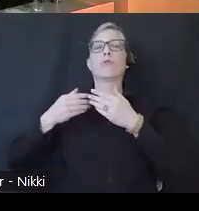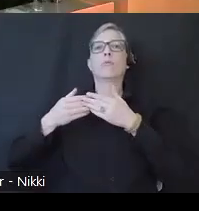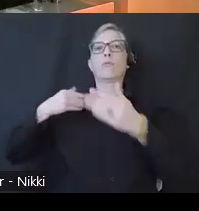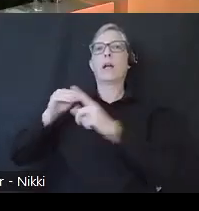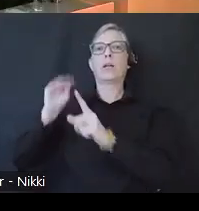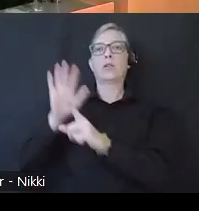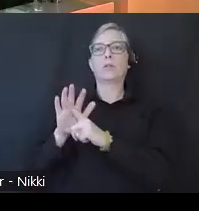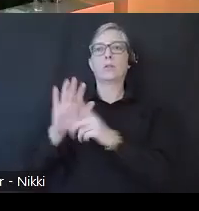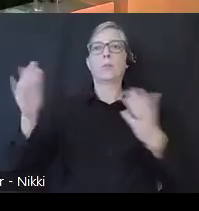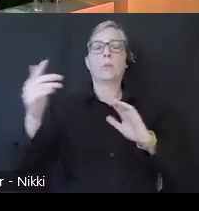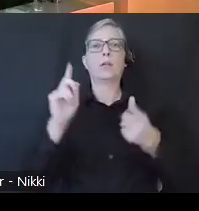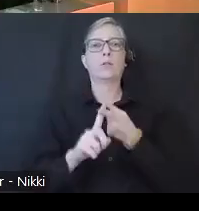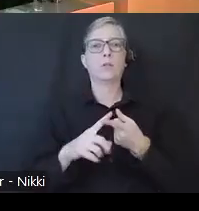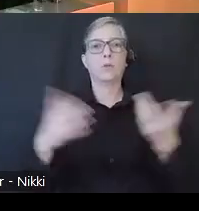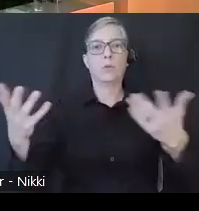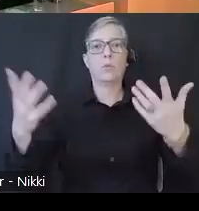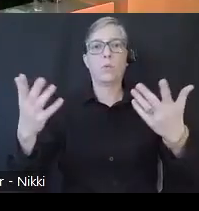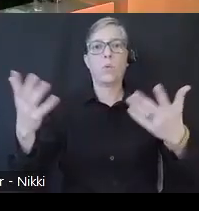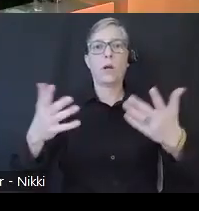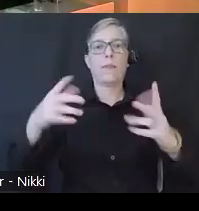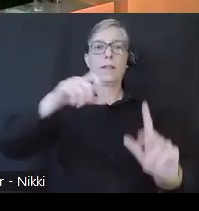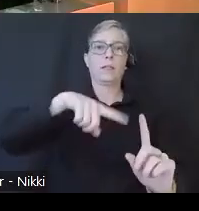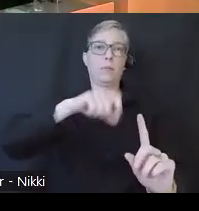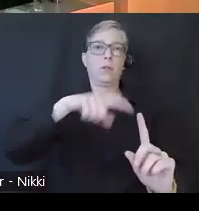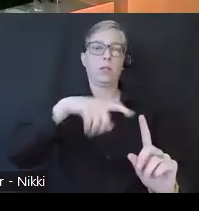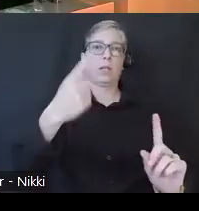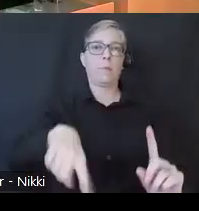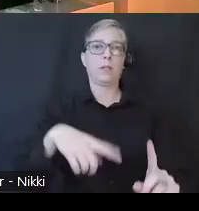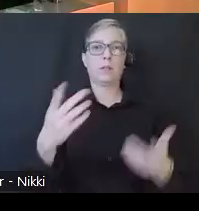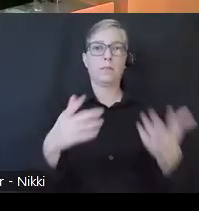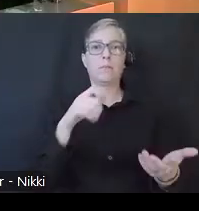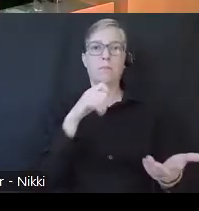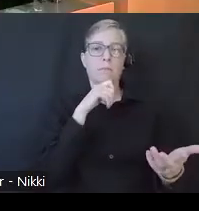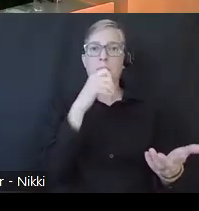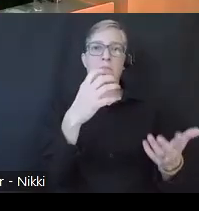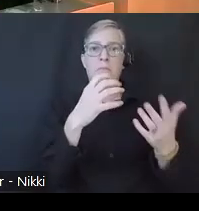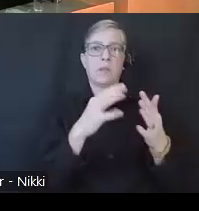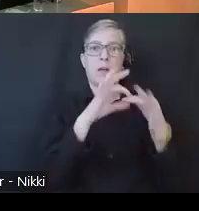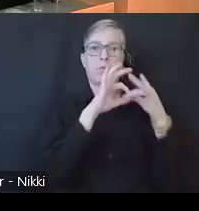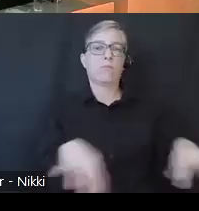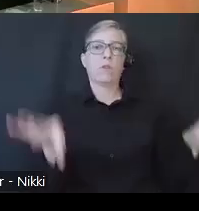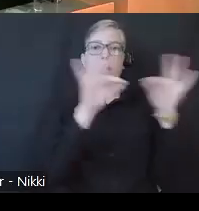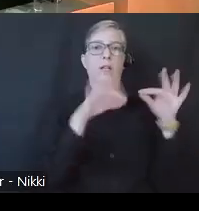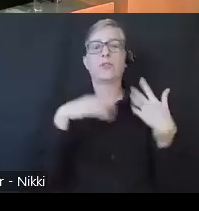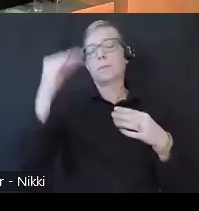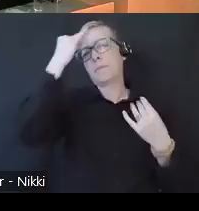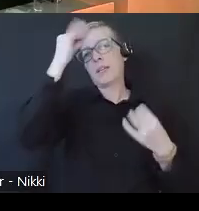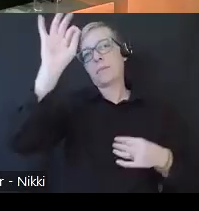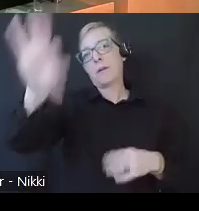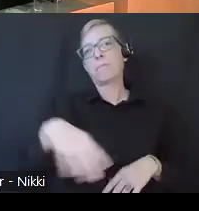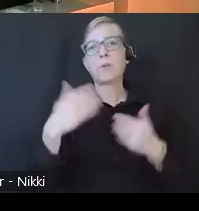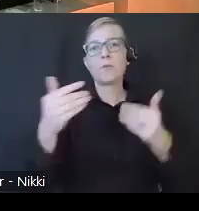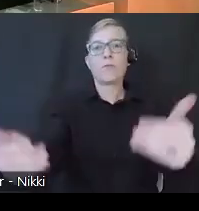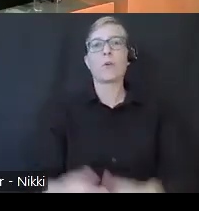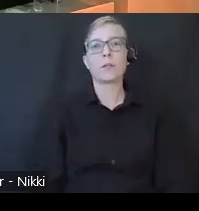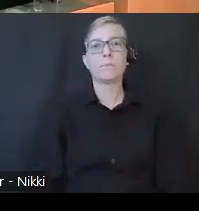priors that the experimenter introduces, which may or may not have meaning for the person. Yeah. So that's just something to think about going forward, I